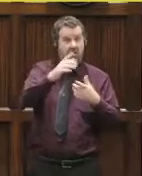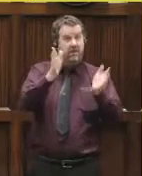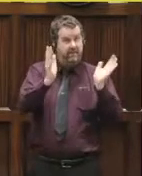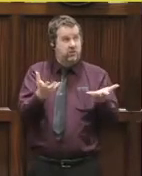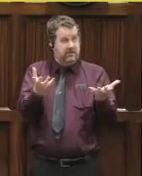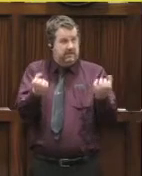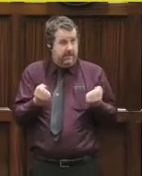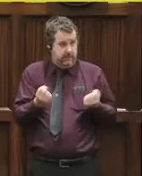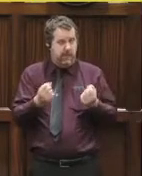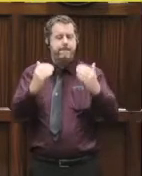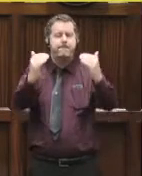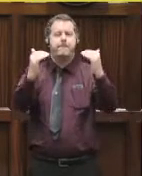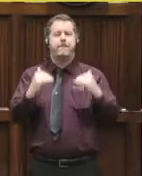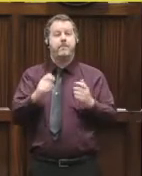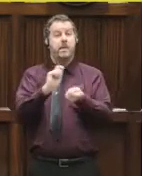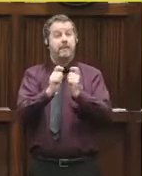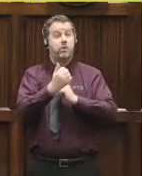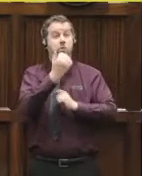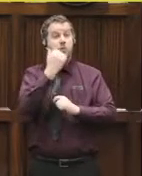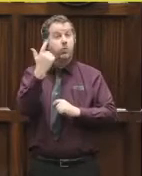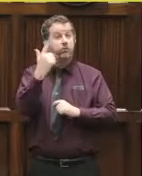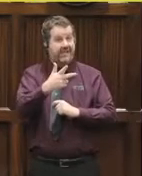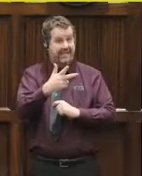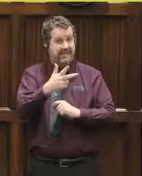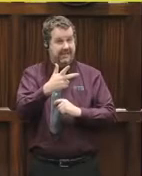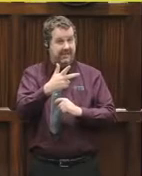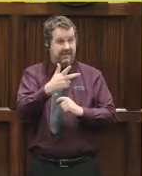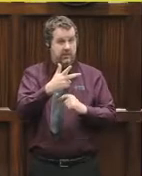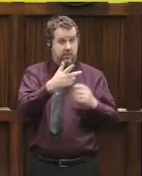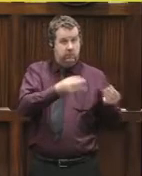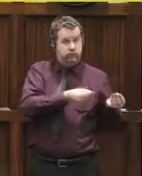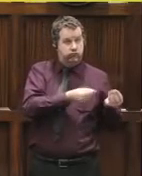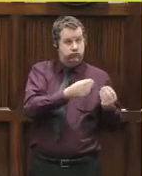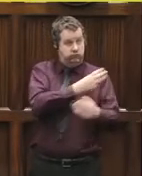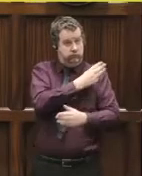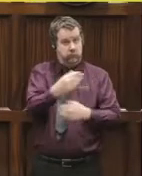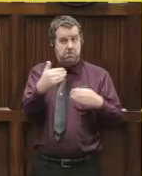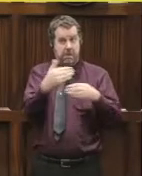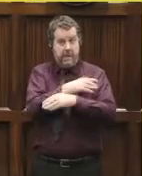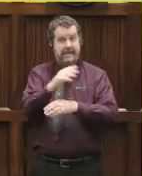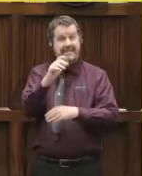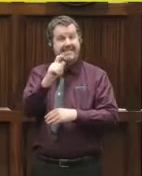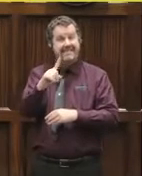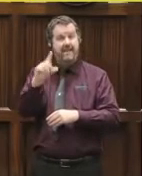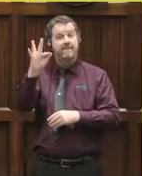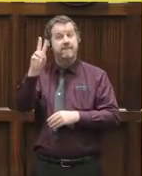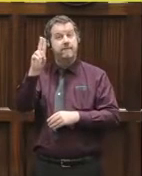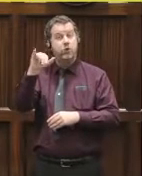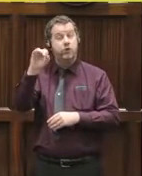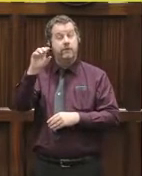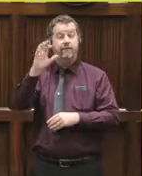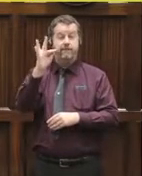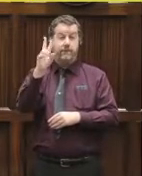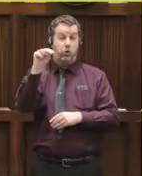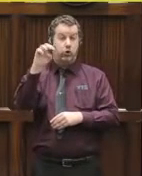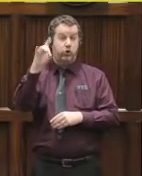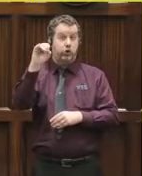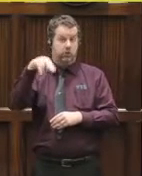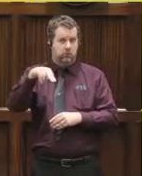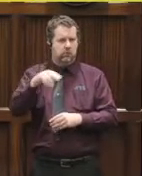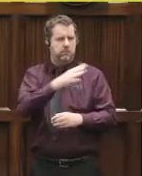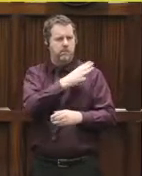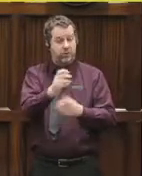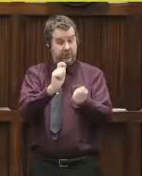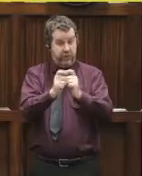number 23, submitted by Deputy Funchion, proposes changes in section